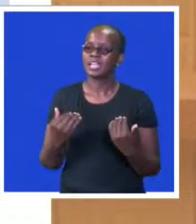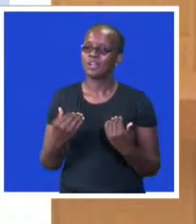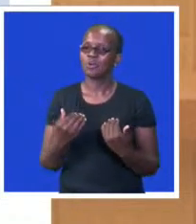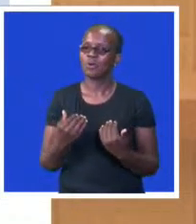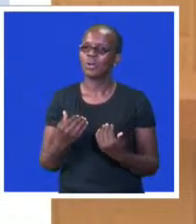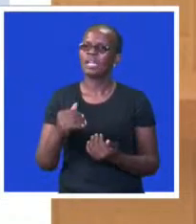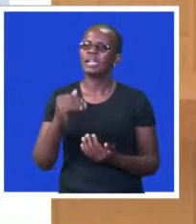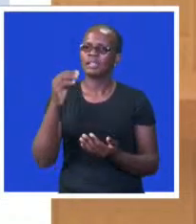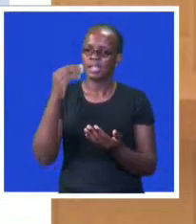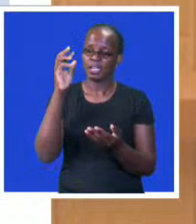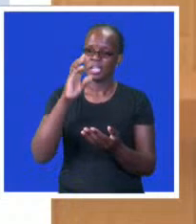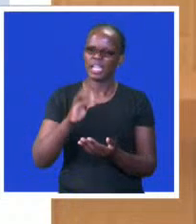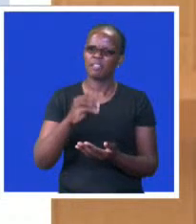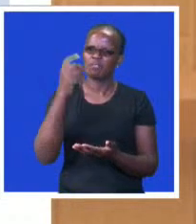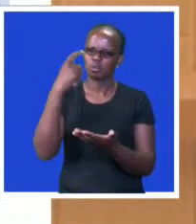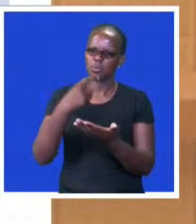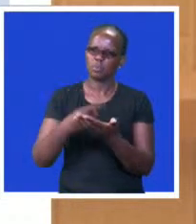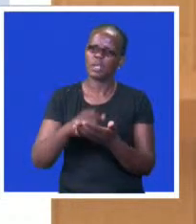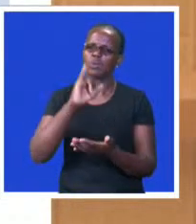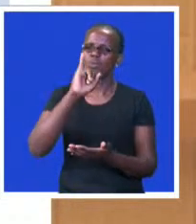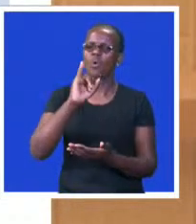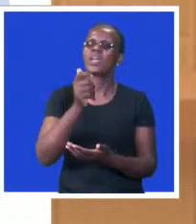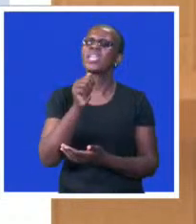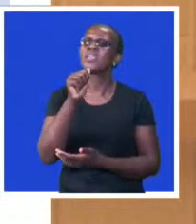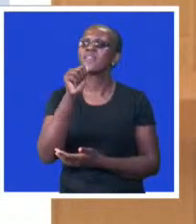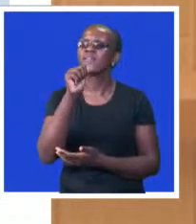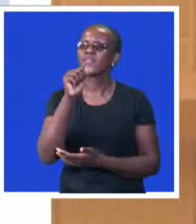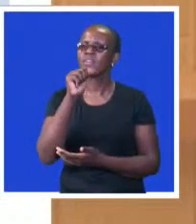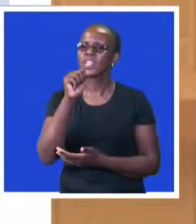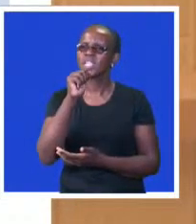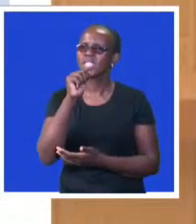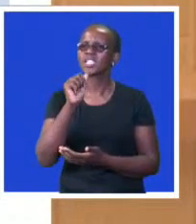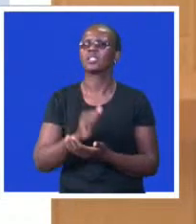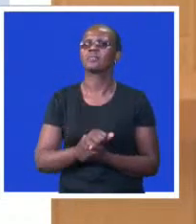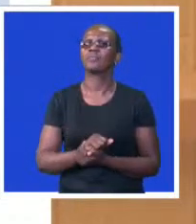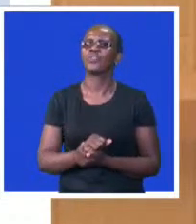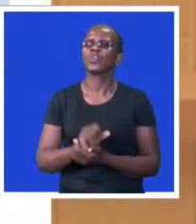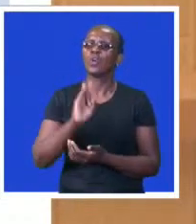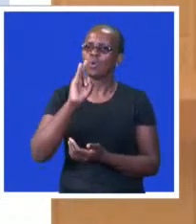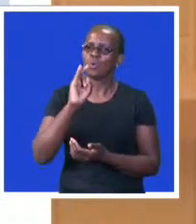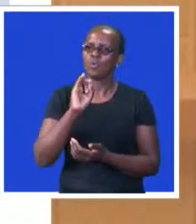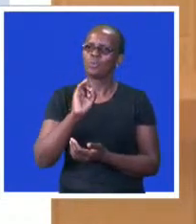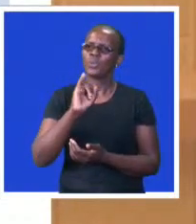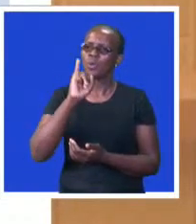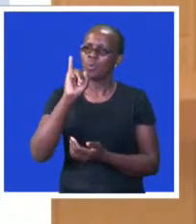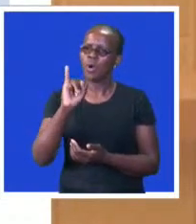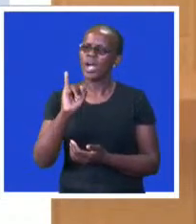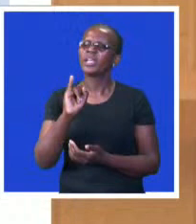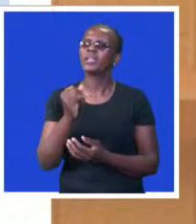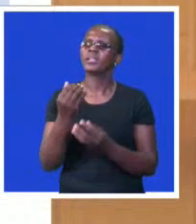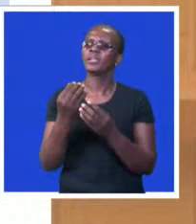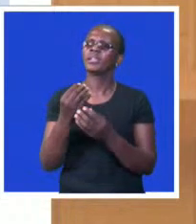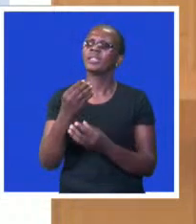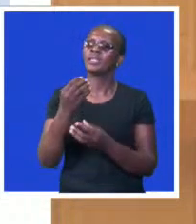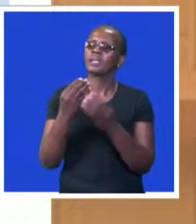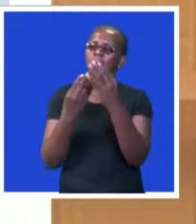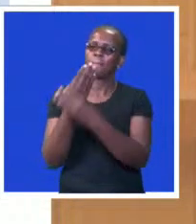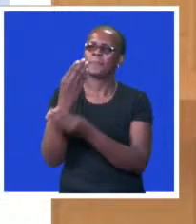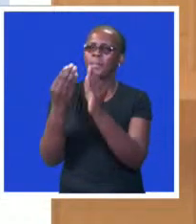buy 1 fish, 1 banana or a 1 packet of